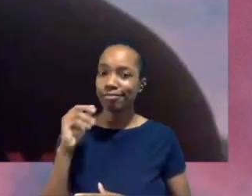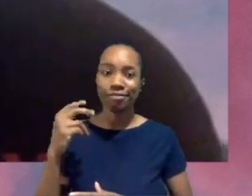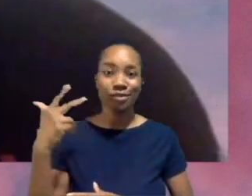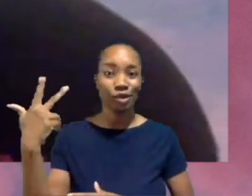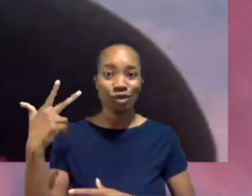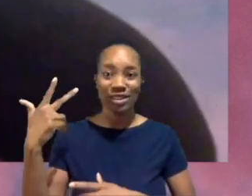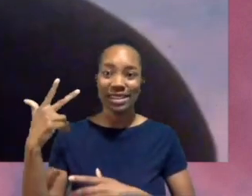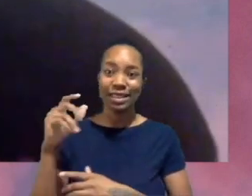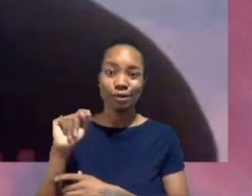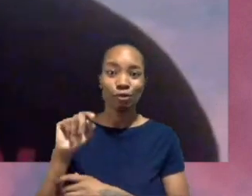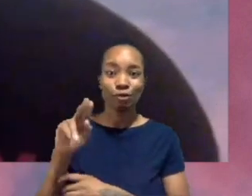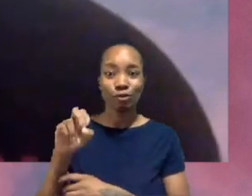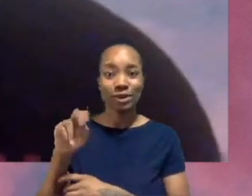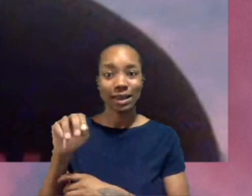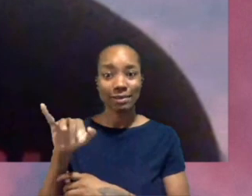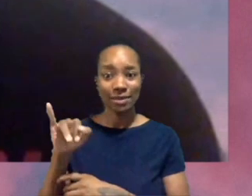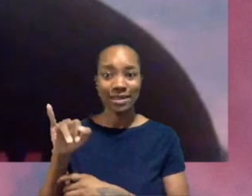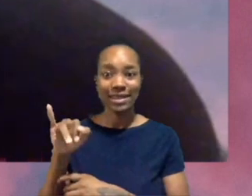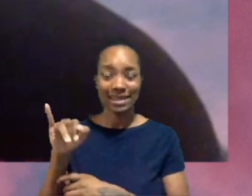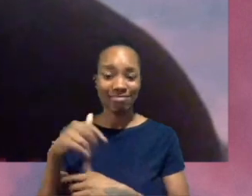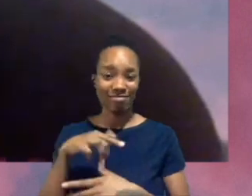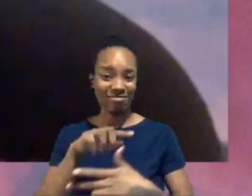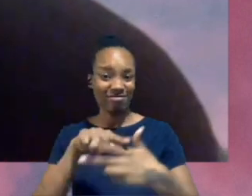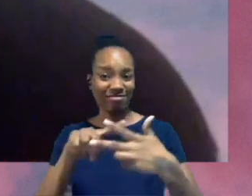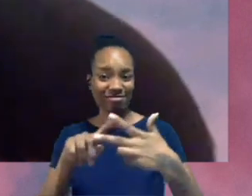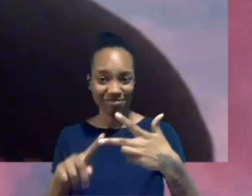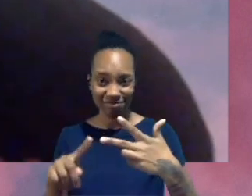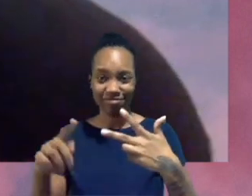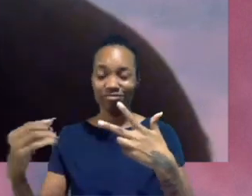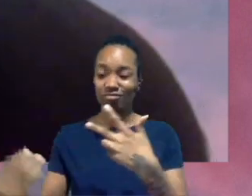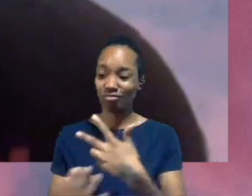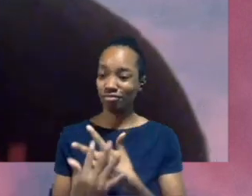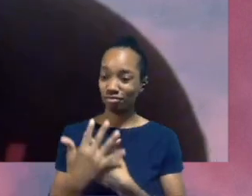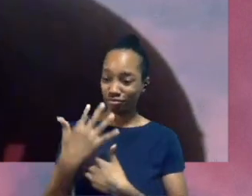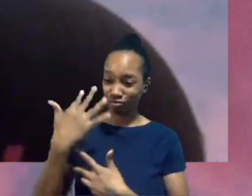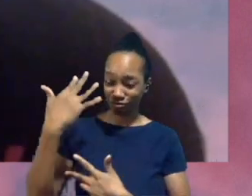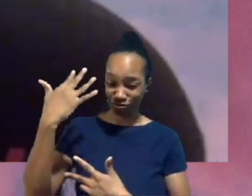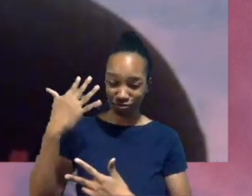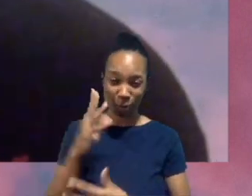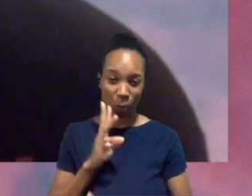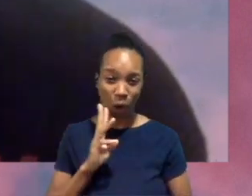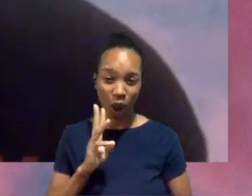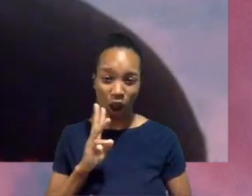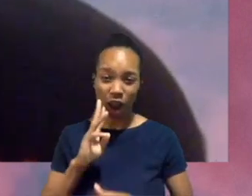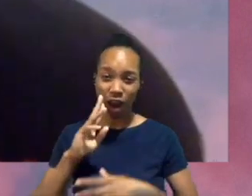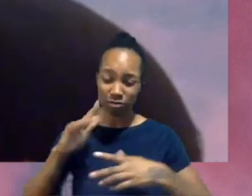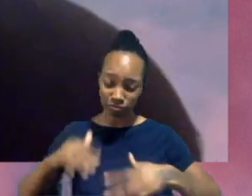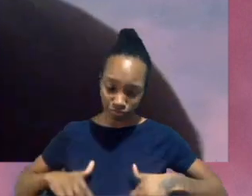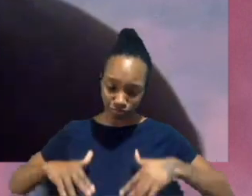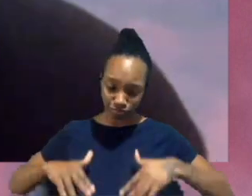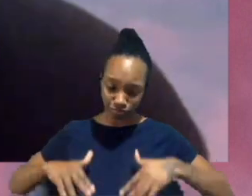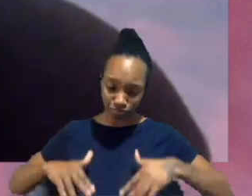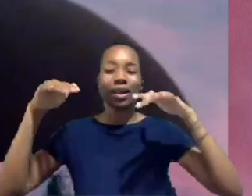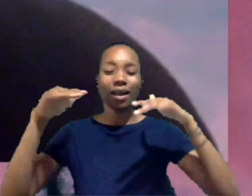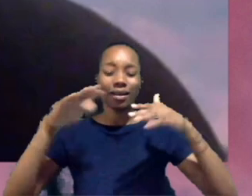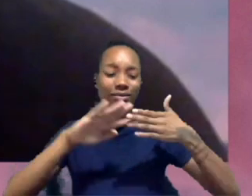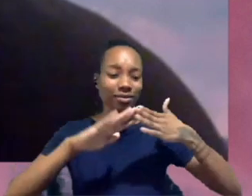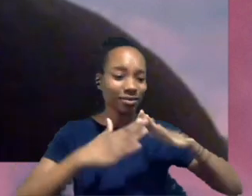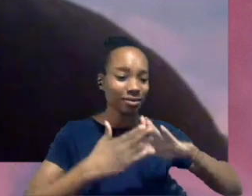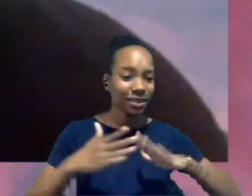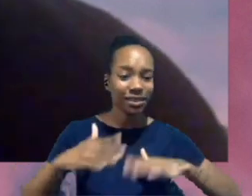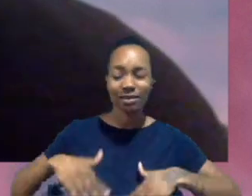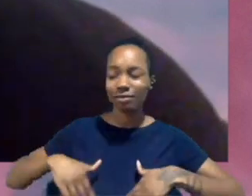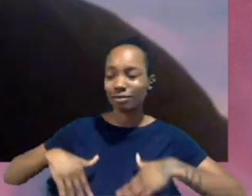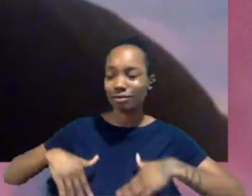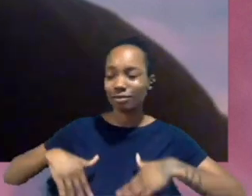Kano. They flooded our cities, our waters, our islands, polluted our home with toxic ideas that we are never